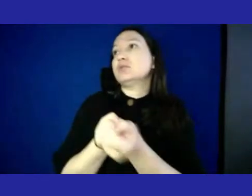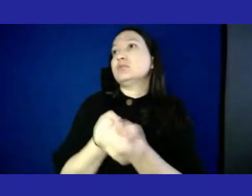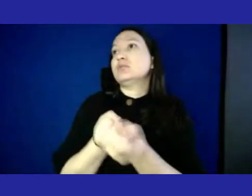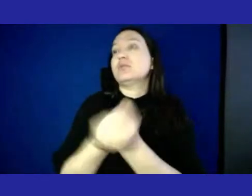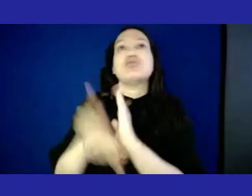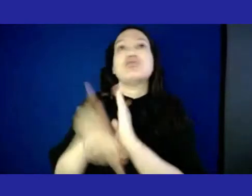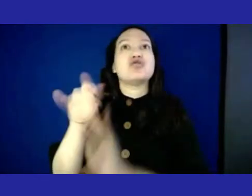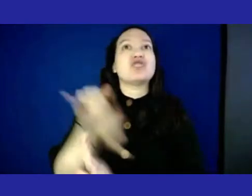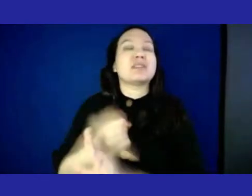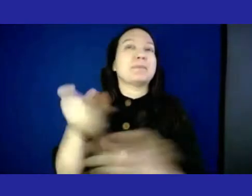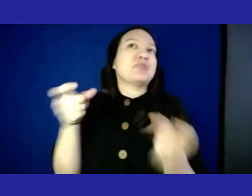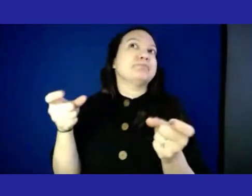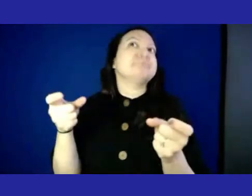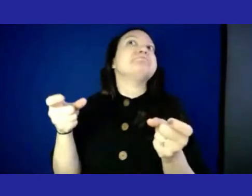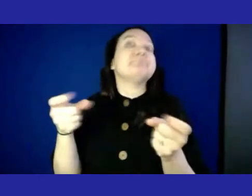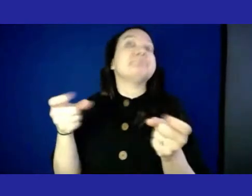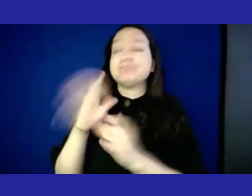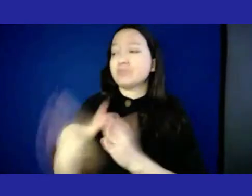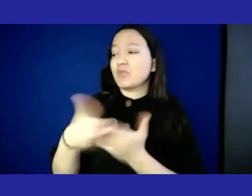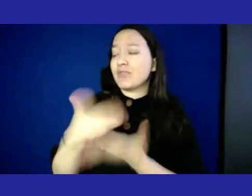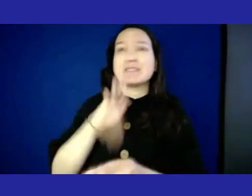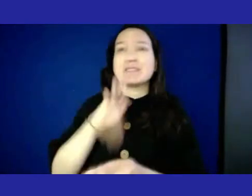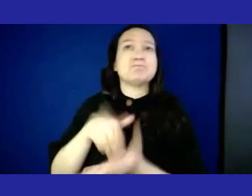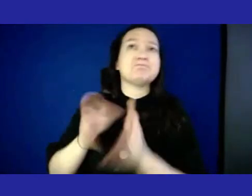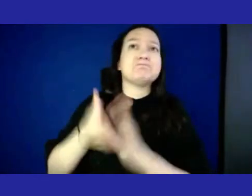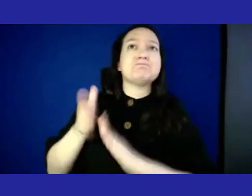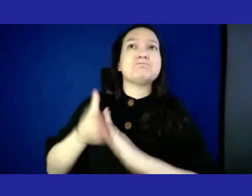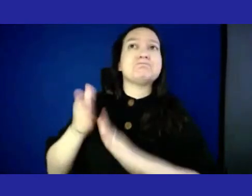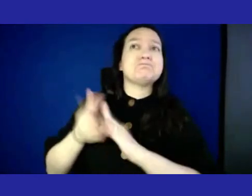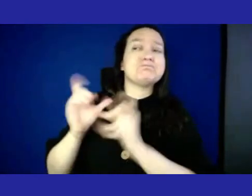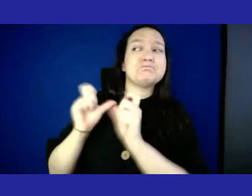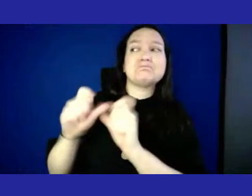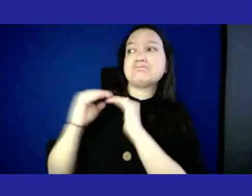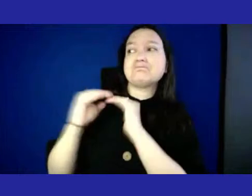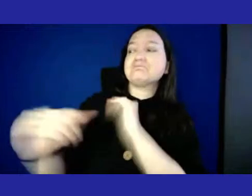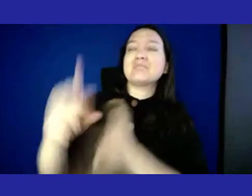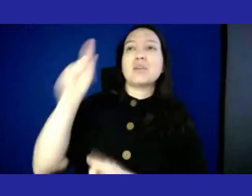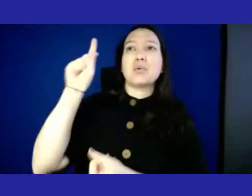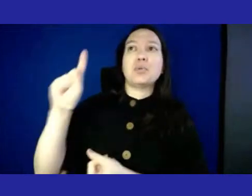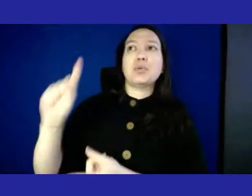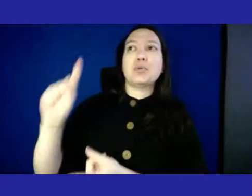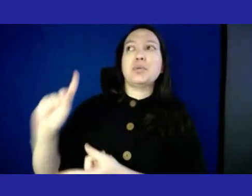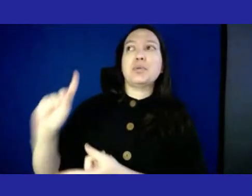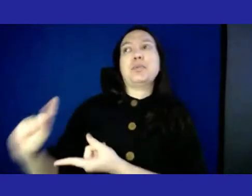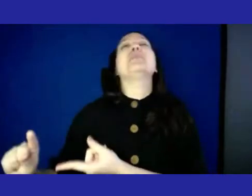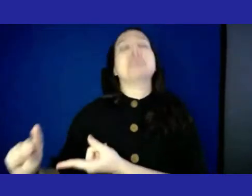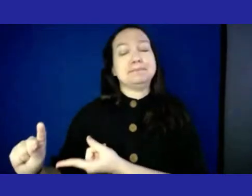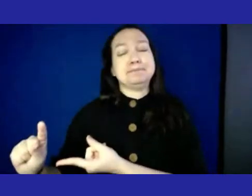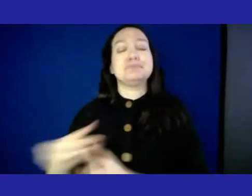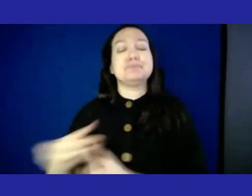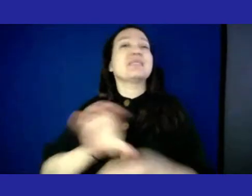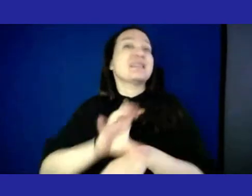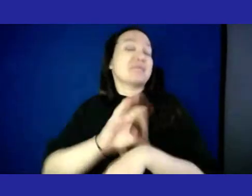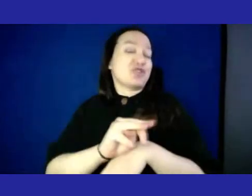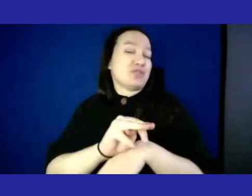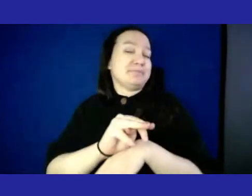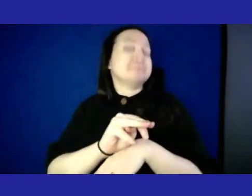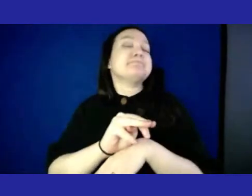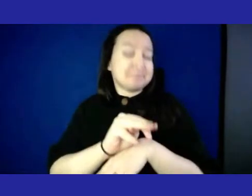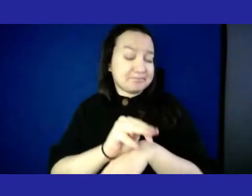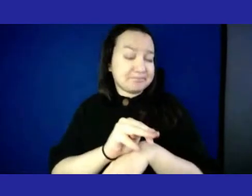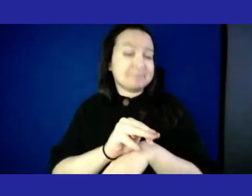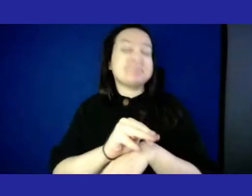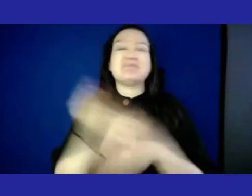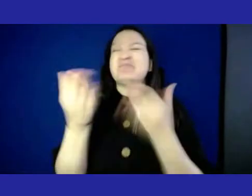management entities. As the arrival center continues to stabilize, we'll need them less and less in those types of spaces. Case management, however, at